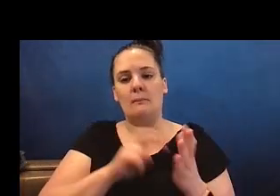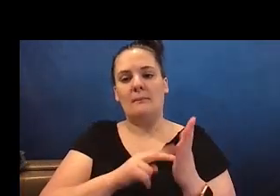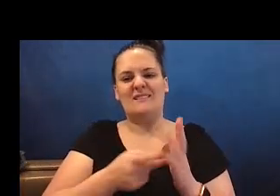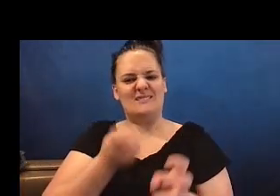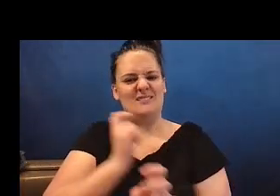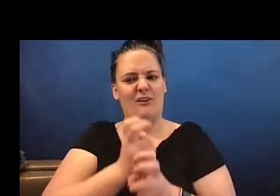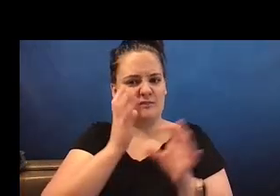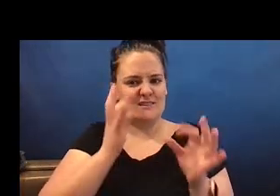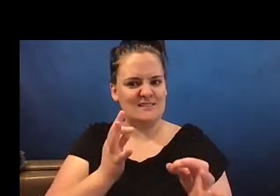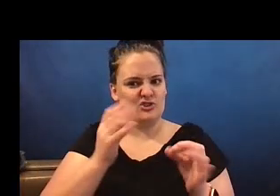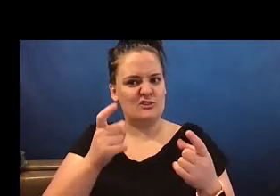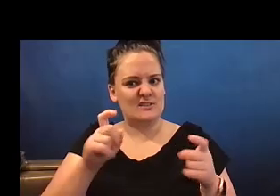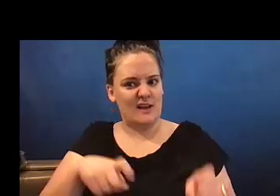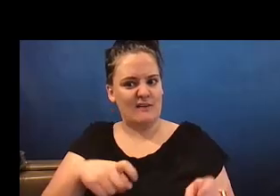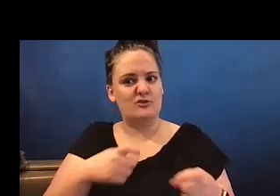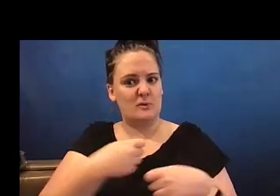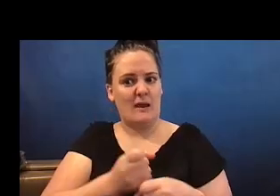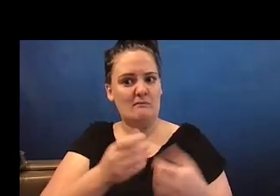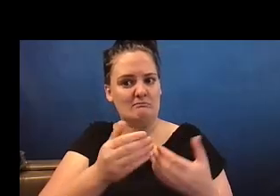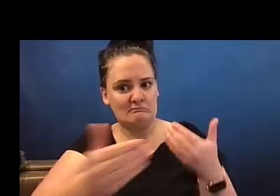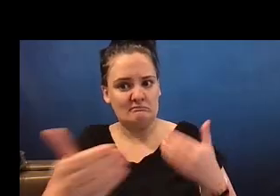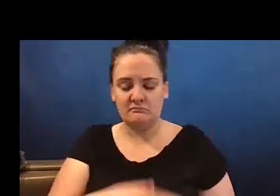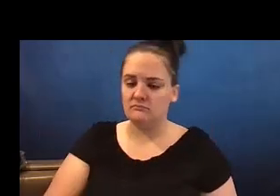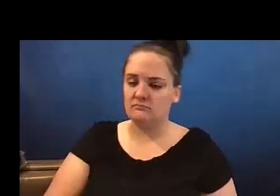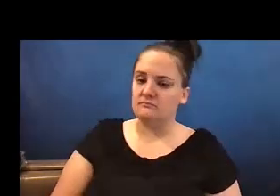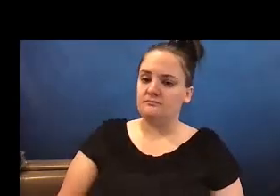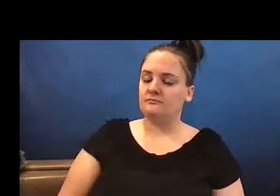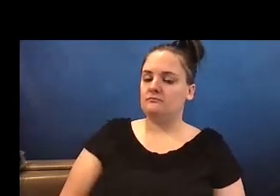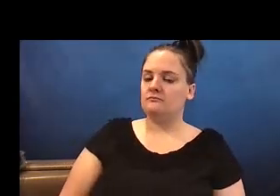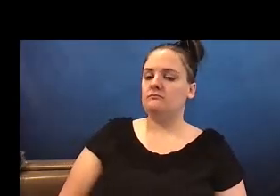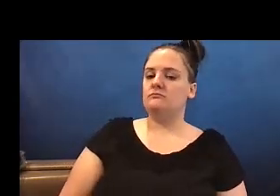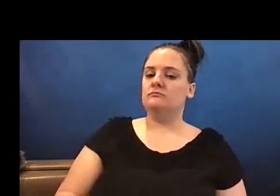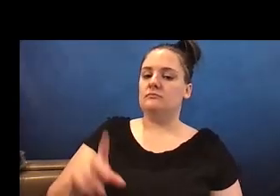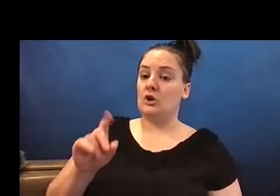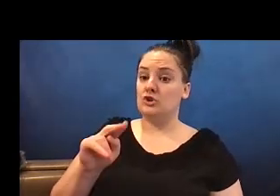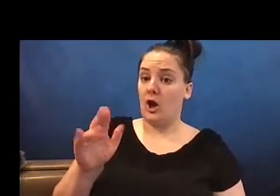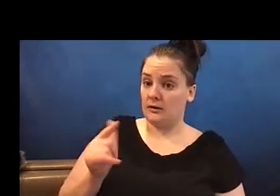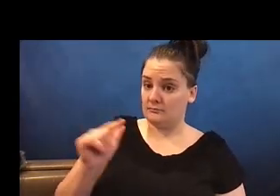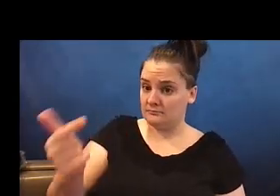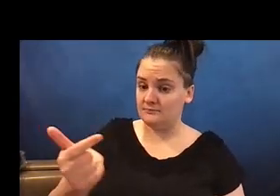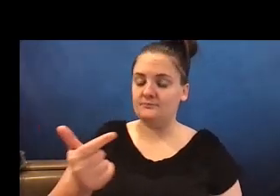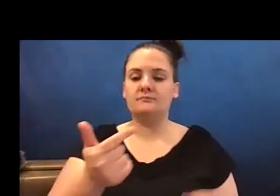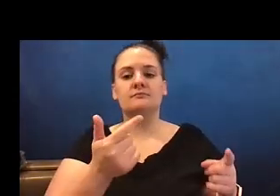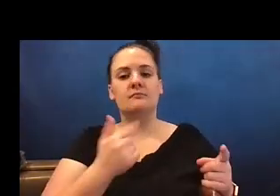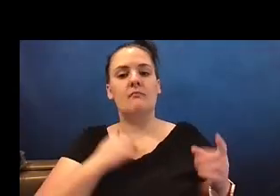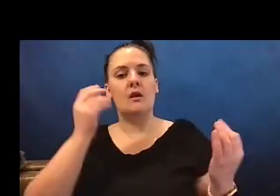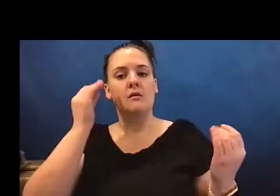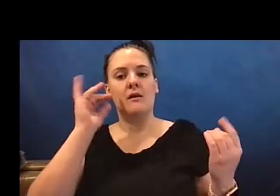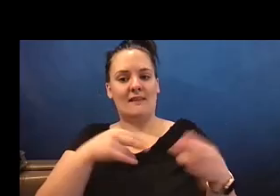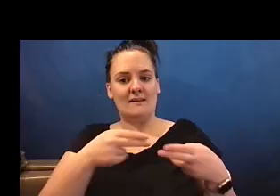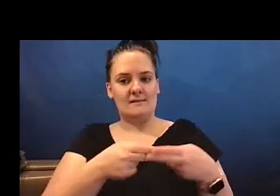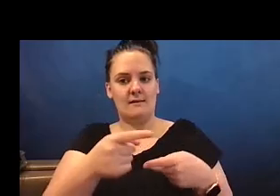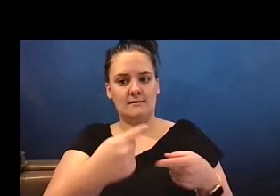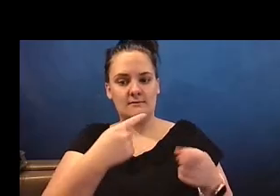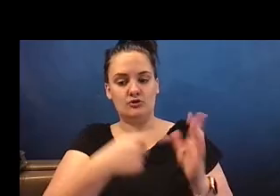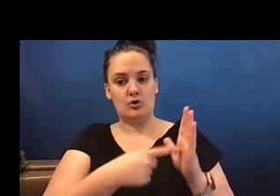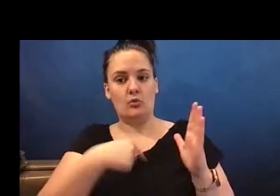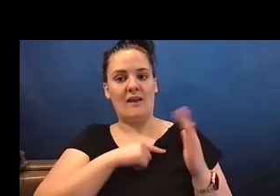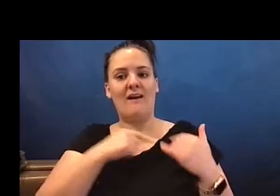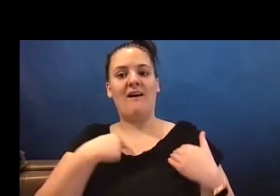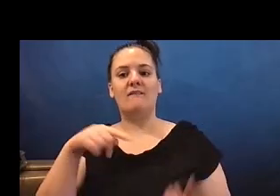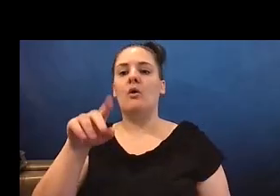Donna, to you. Well, I'm drawn back to that slide where you showed that we have 174 million